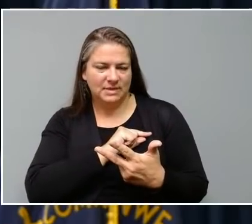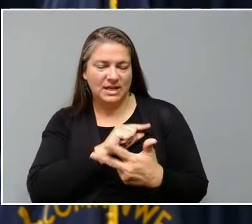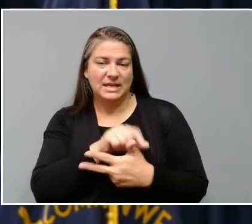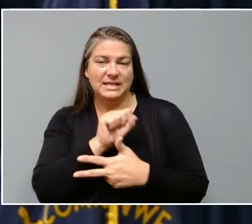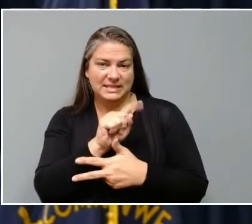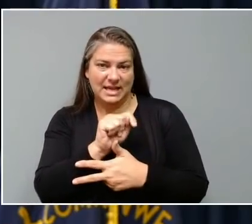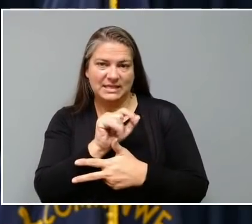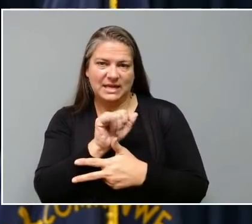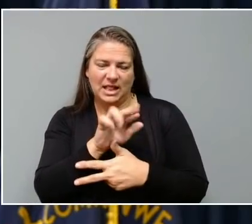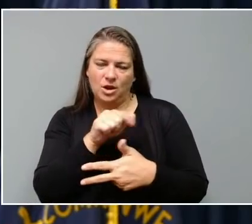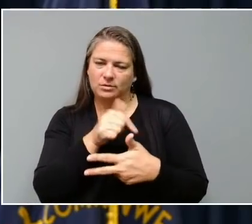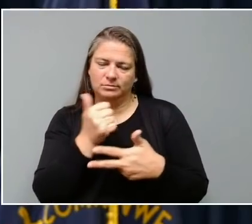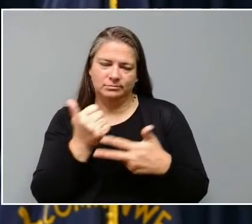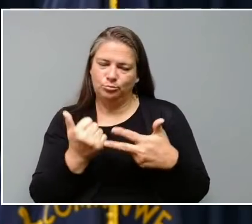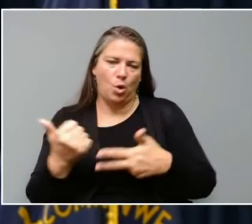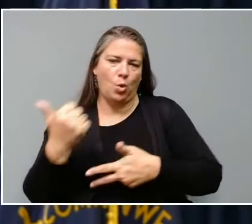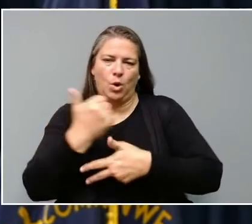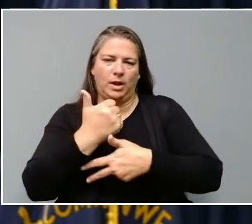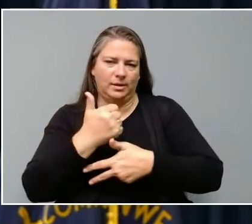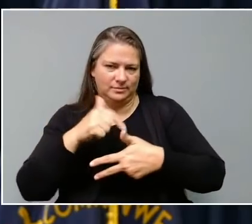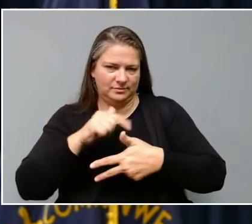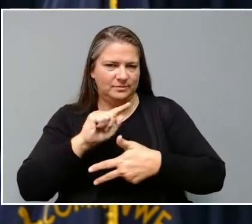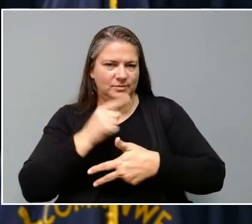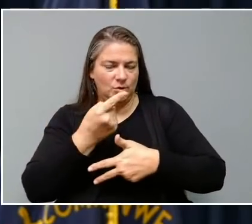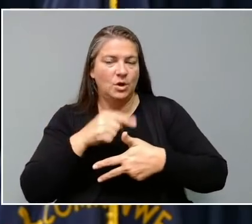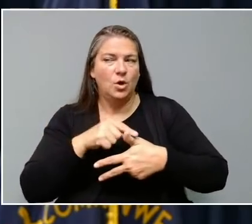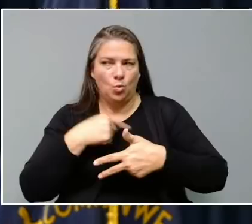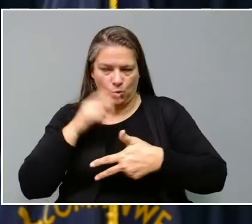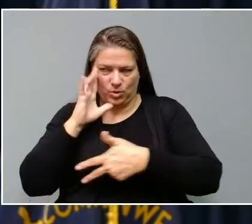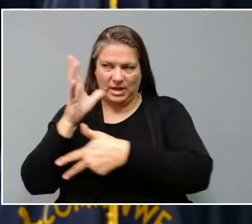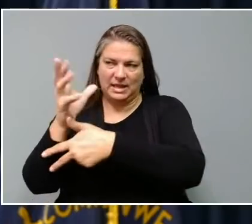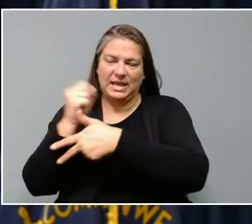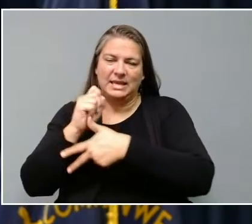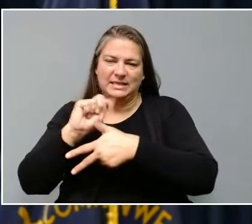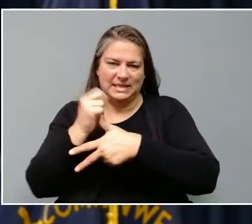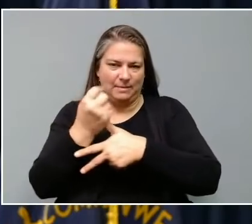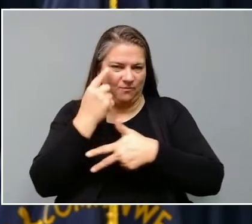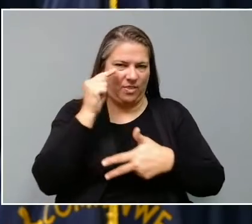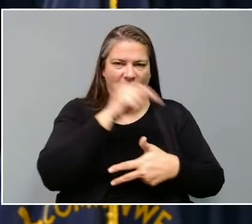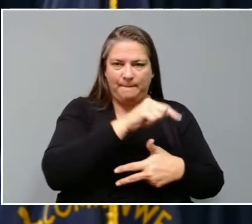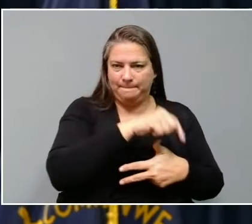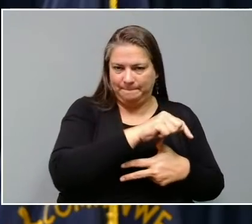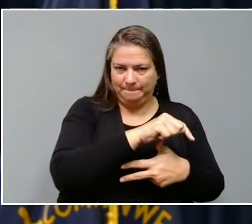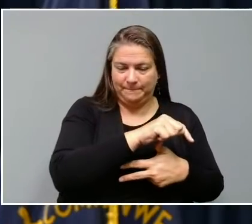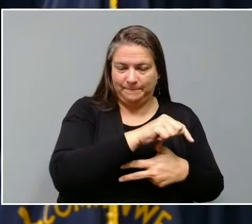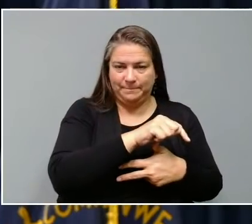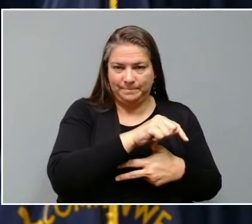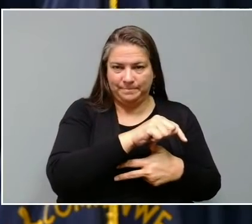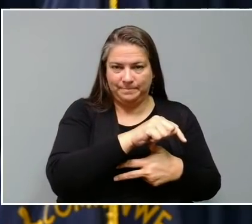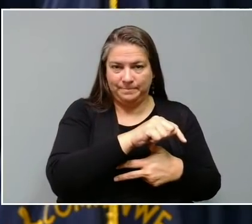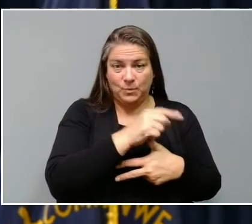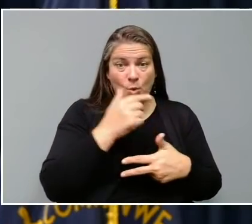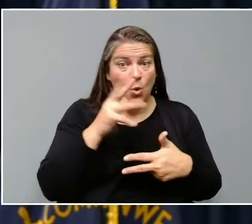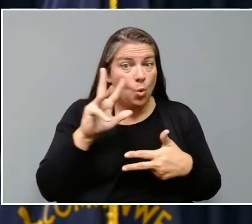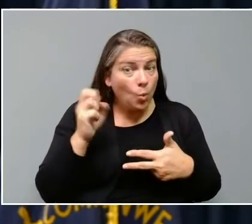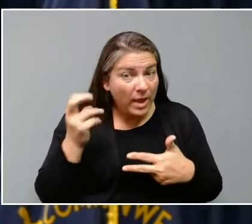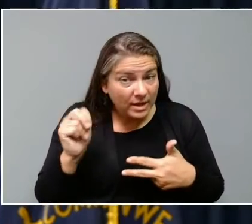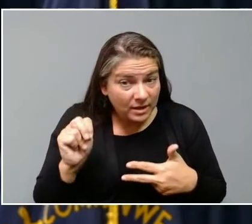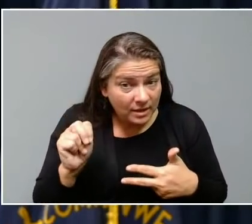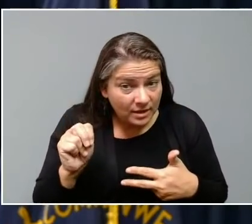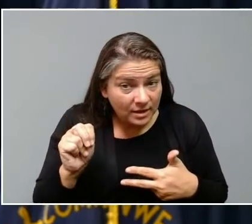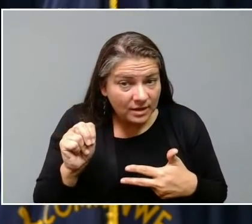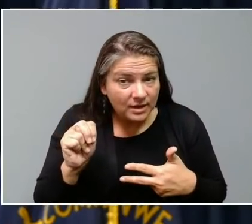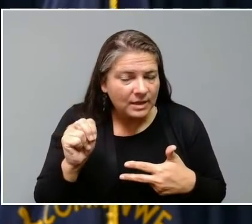of assistance. So we were told that we're going to get a team for St. Clair. We don't know yet when we're going to get it.